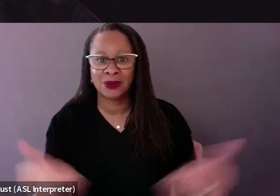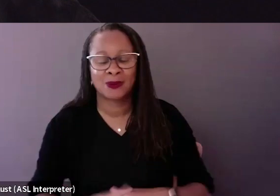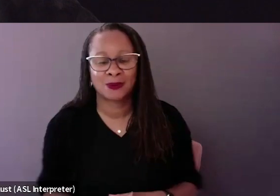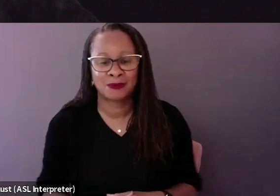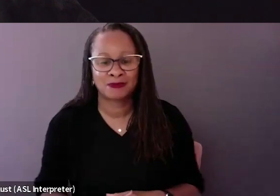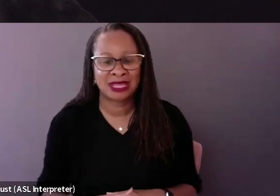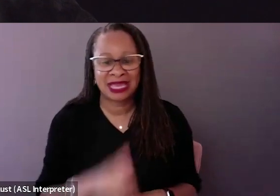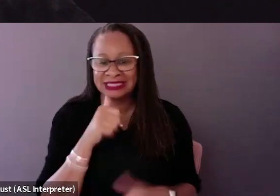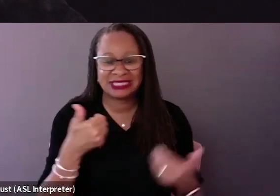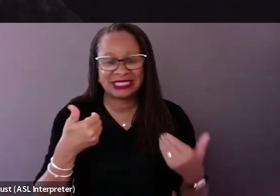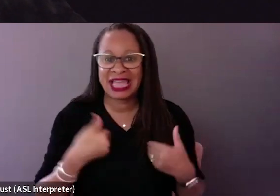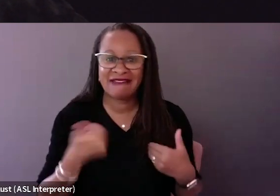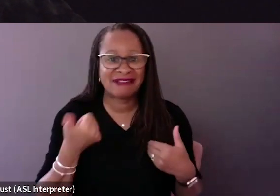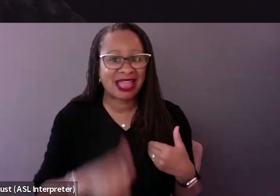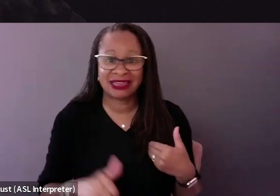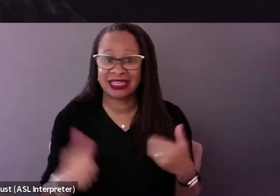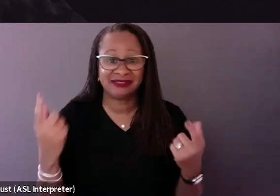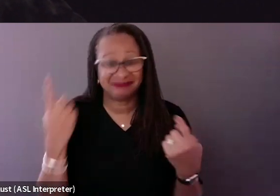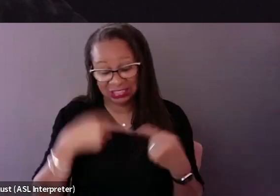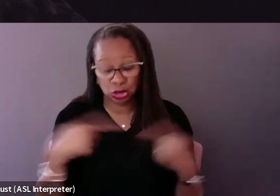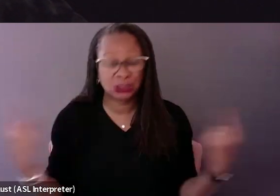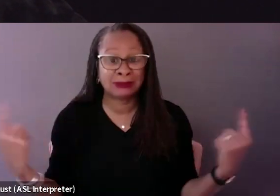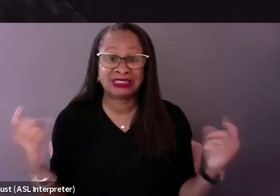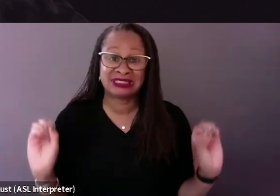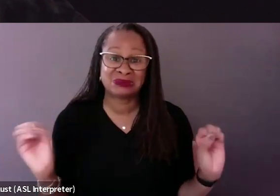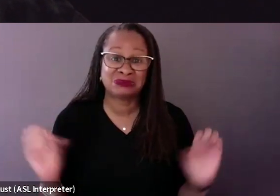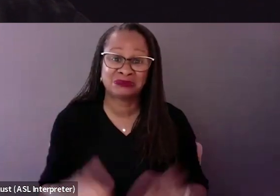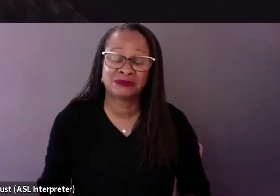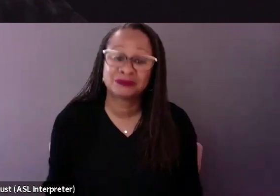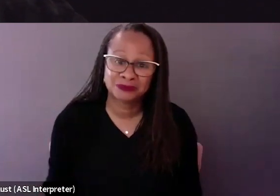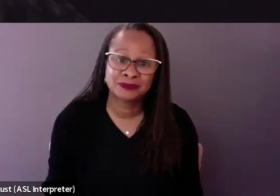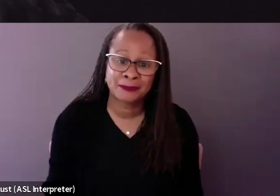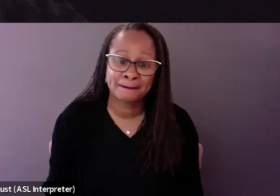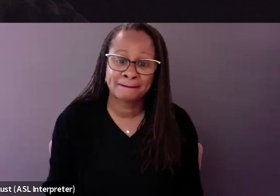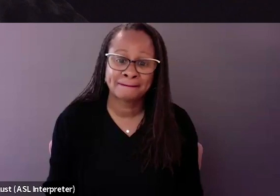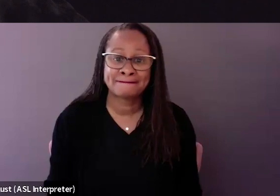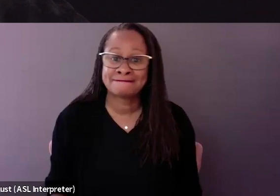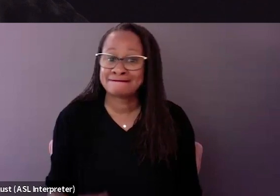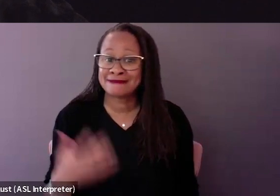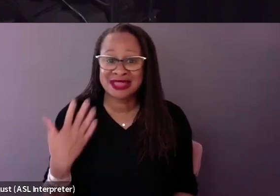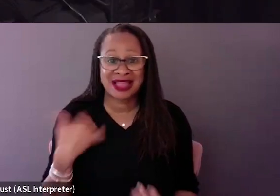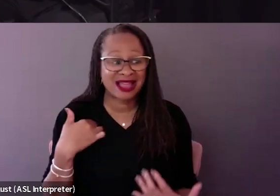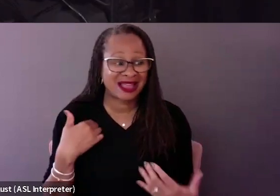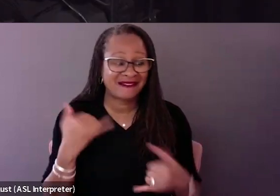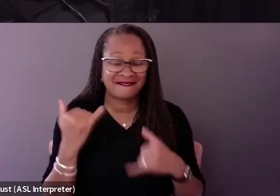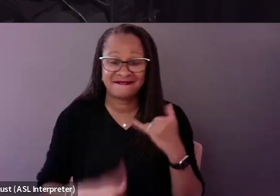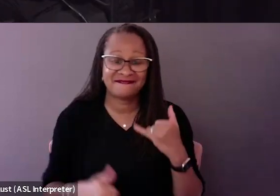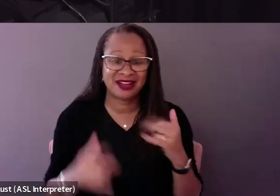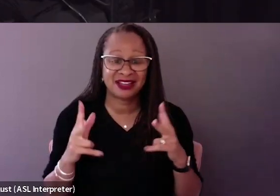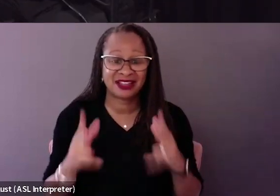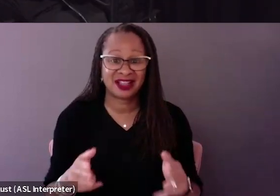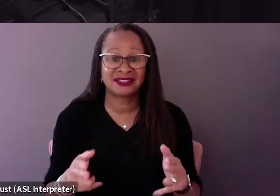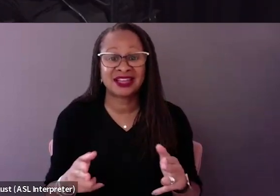we didn't have any disagreements, really. I'm trying to think. I had Final Cut, and I showed him the movie